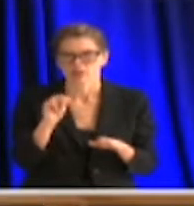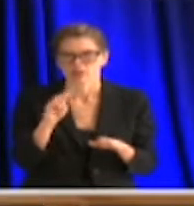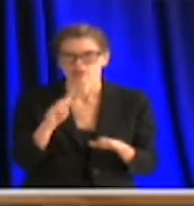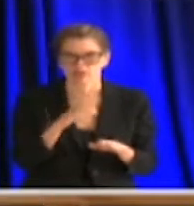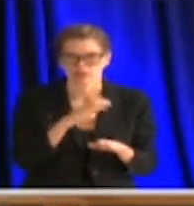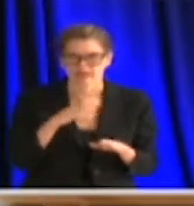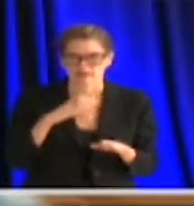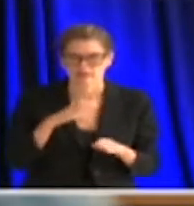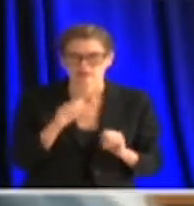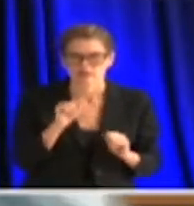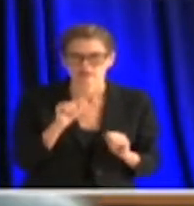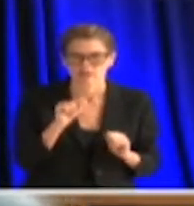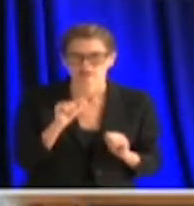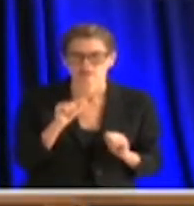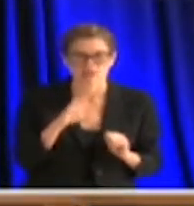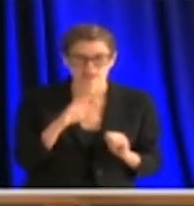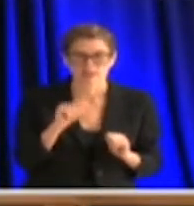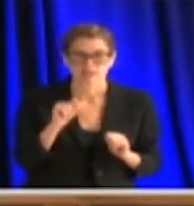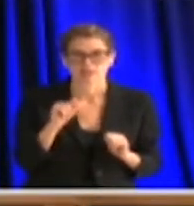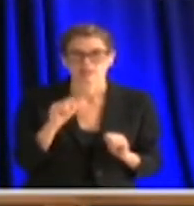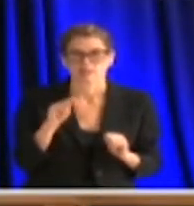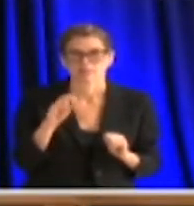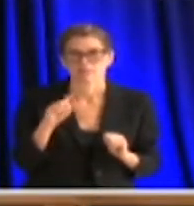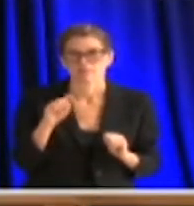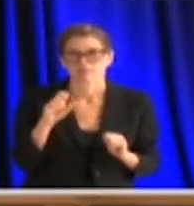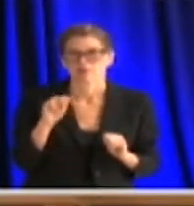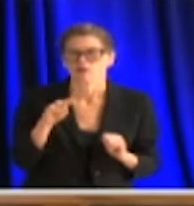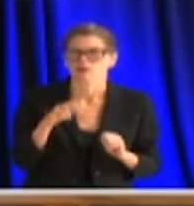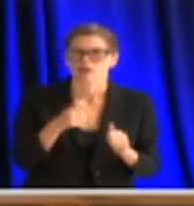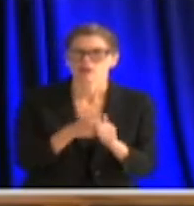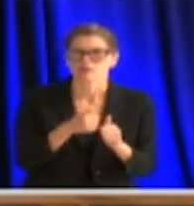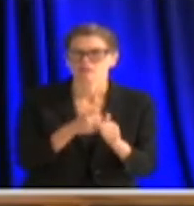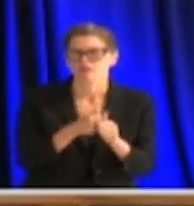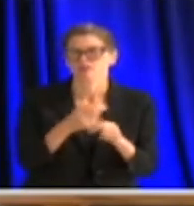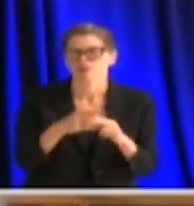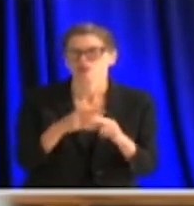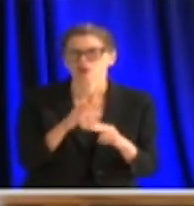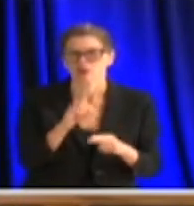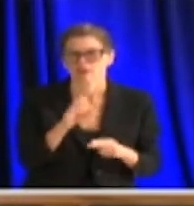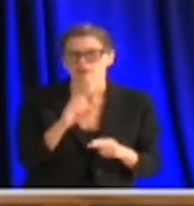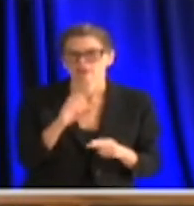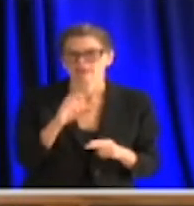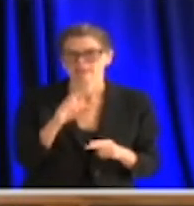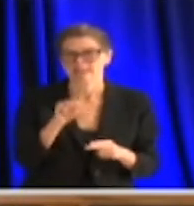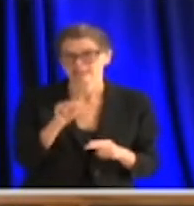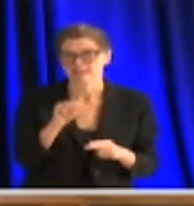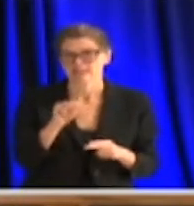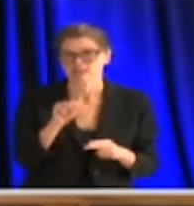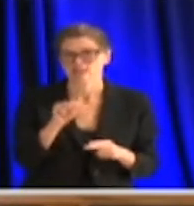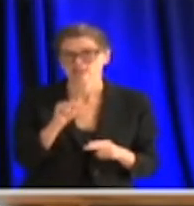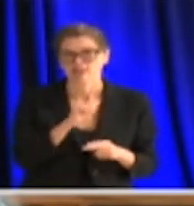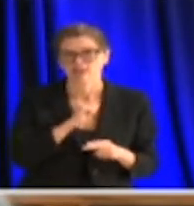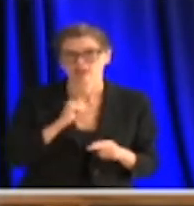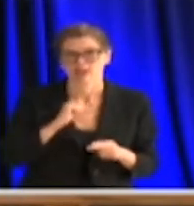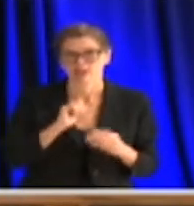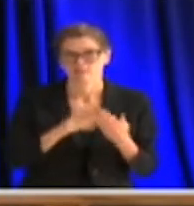Councilman C.T. Martin was known as the Dean of the Atlanta City Council, having served as a